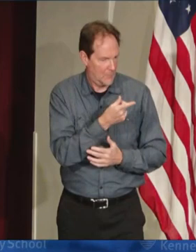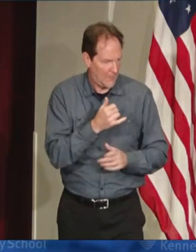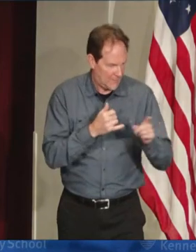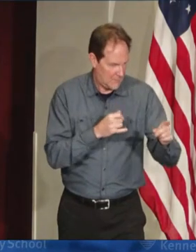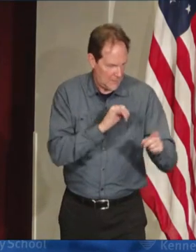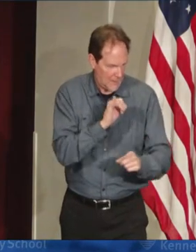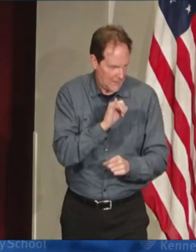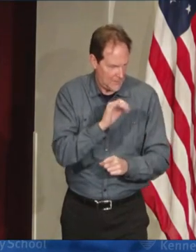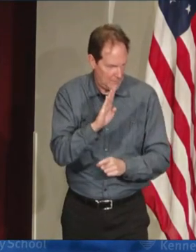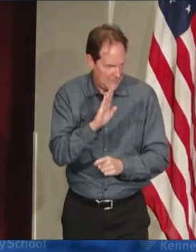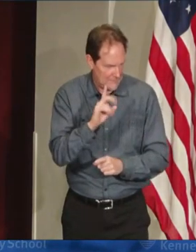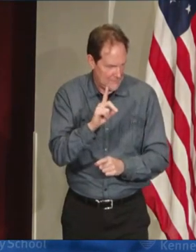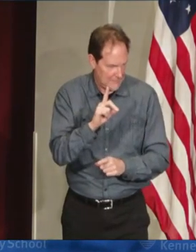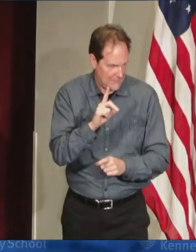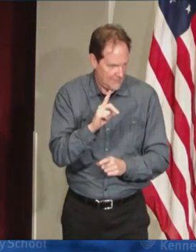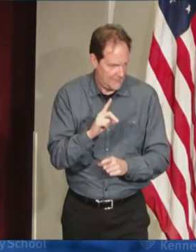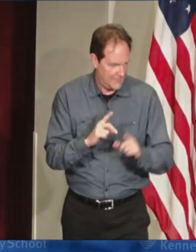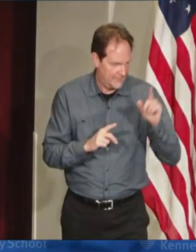IDD?